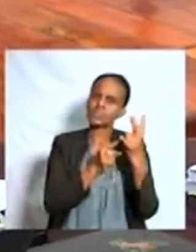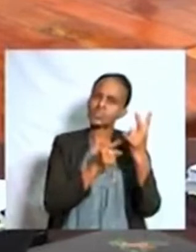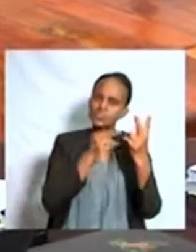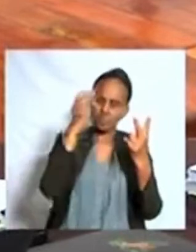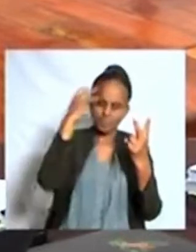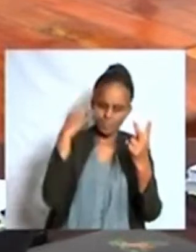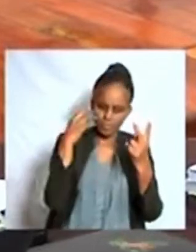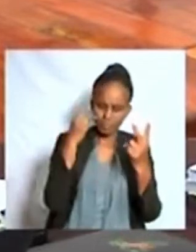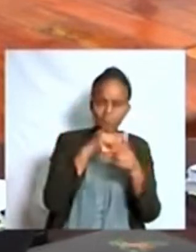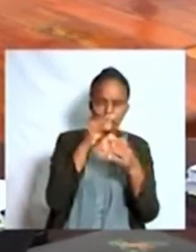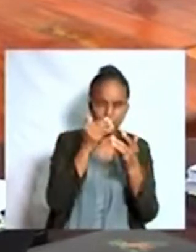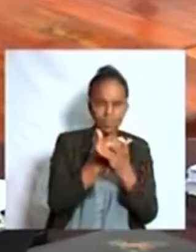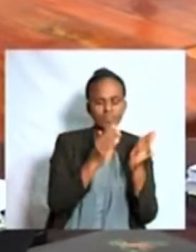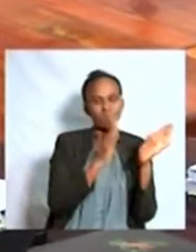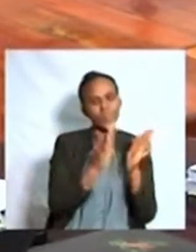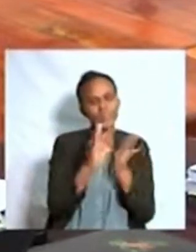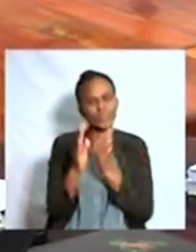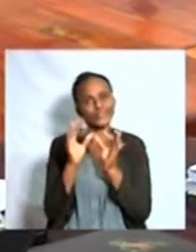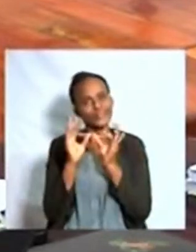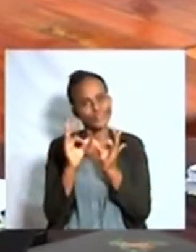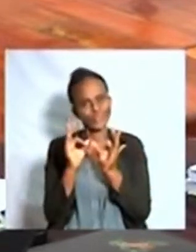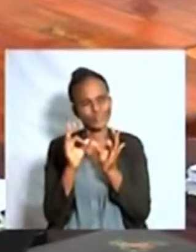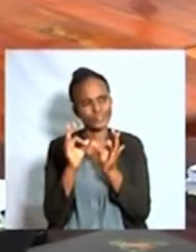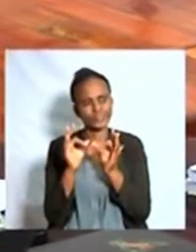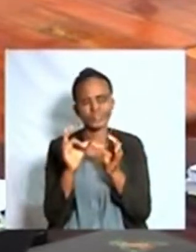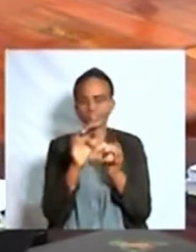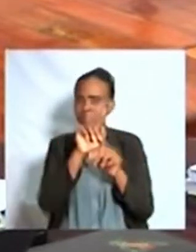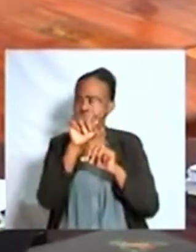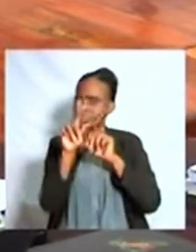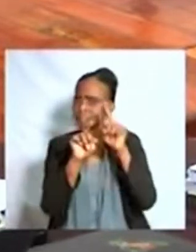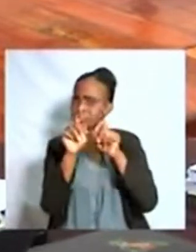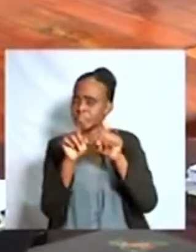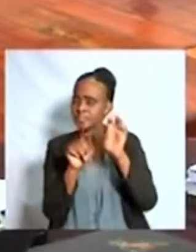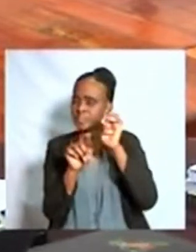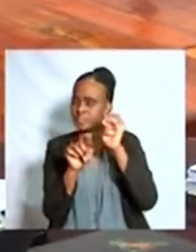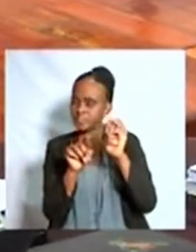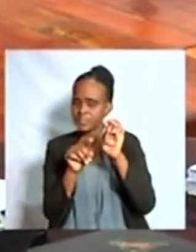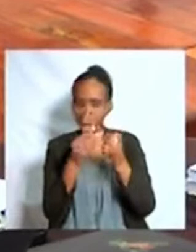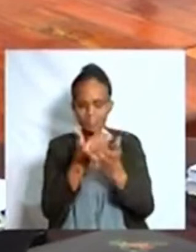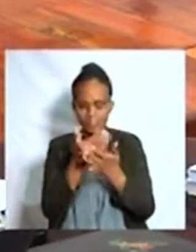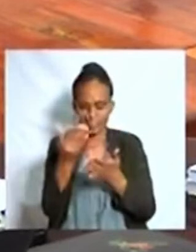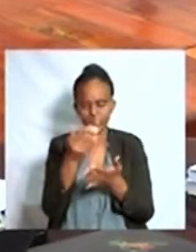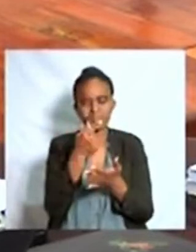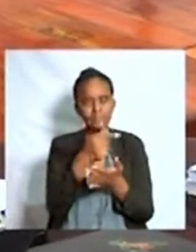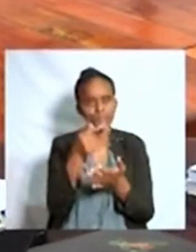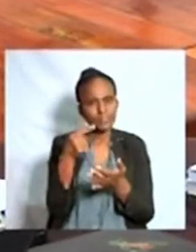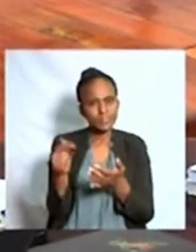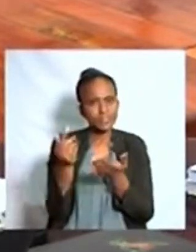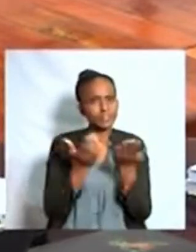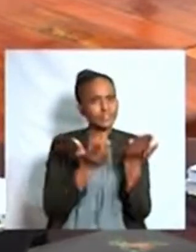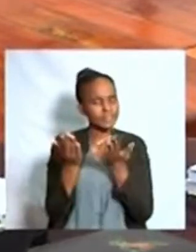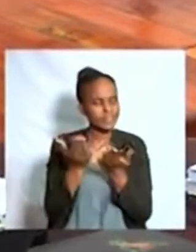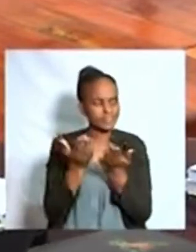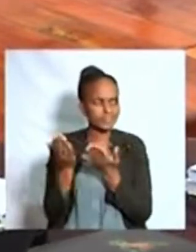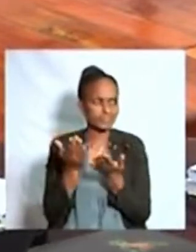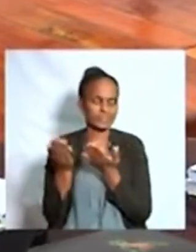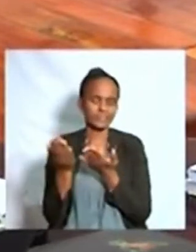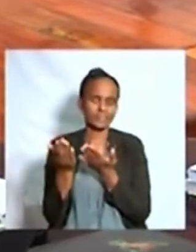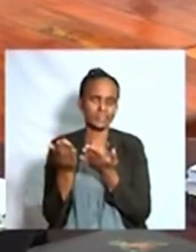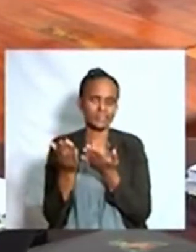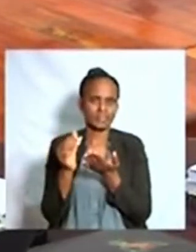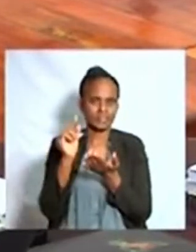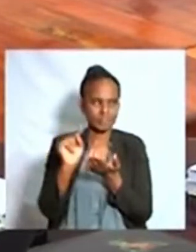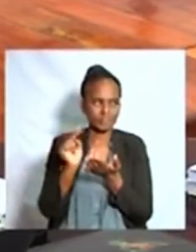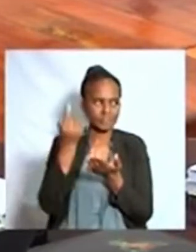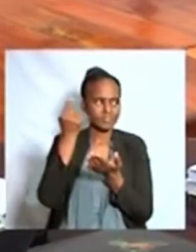are appropriately designated. Query E, procurement of goods and services. The first